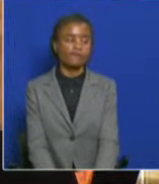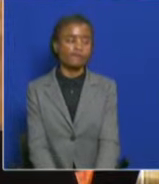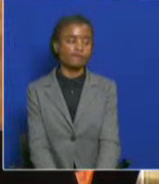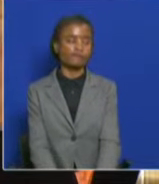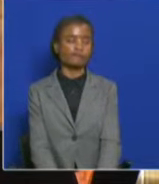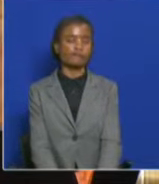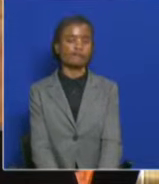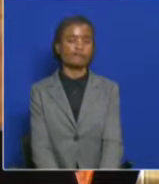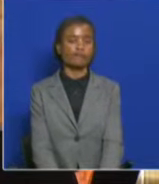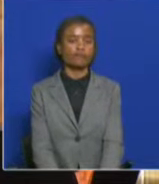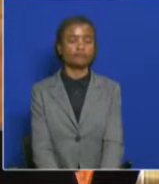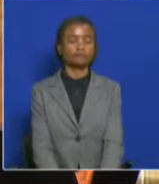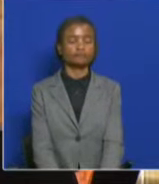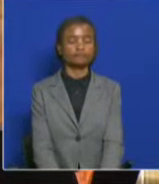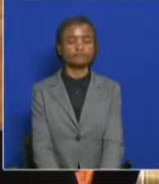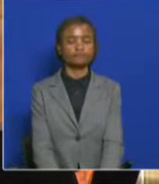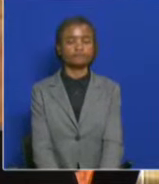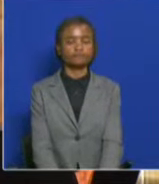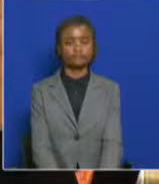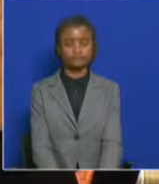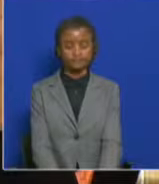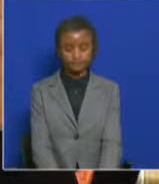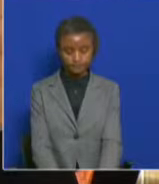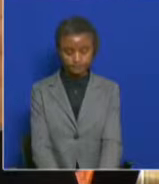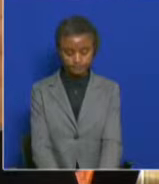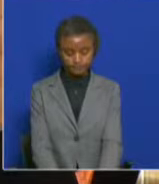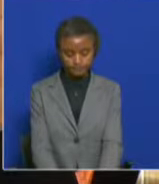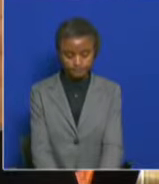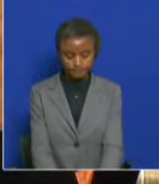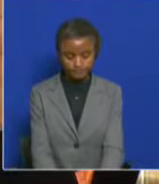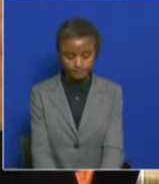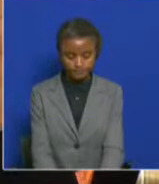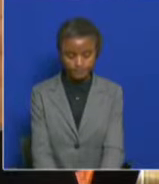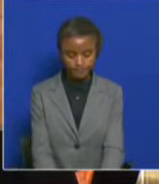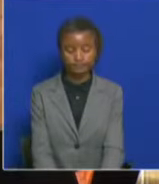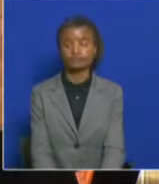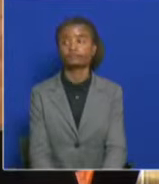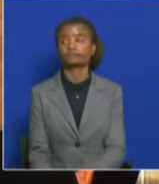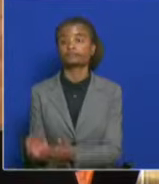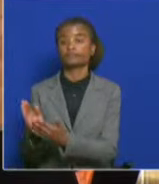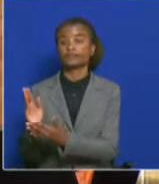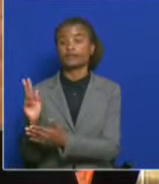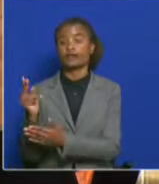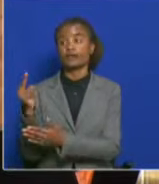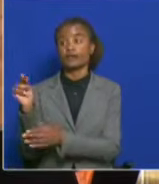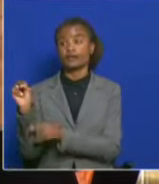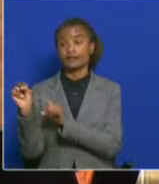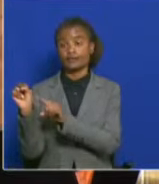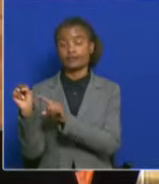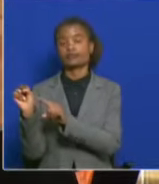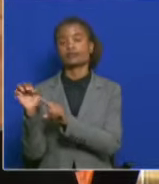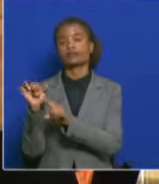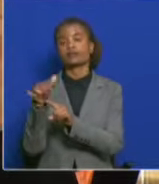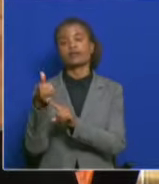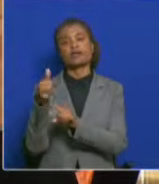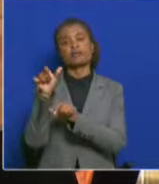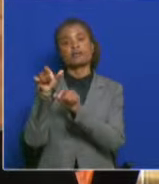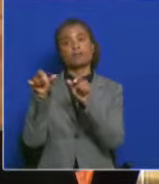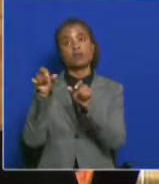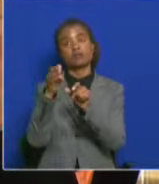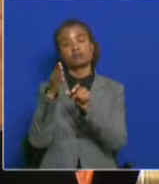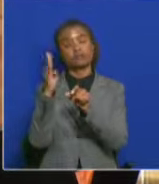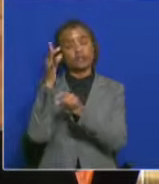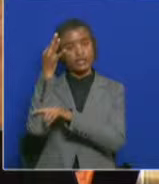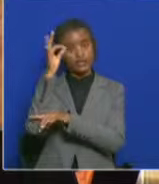So there's 2 conversations that are taking place between General Khan and people inside the government. One is with